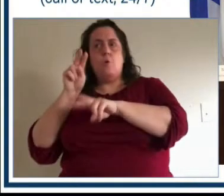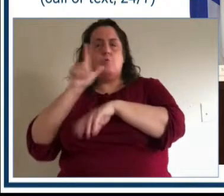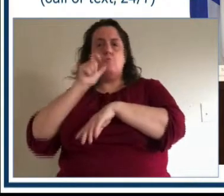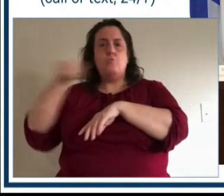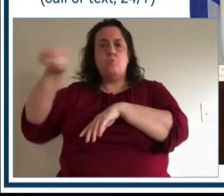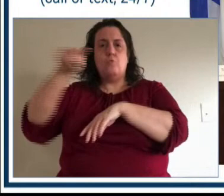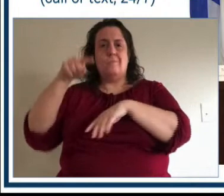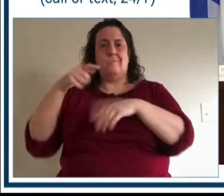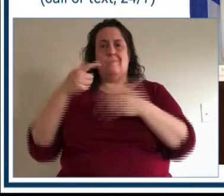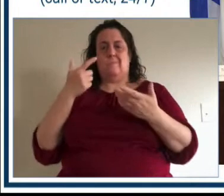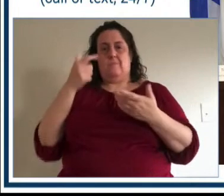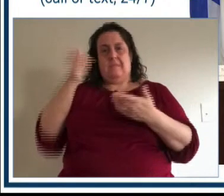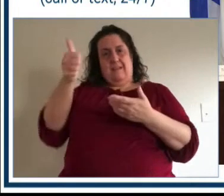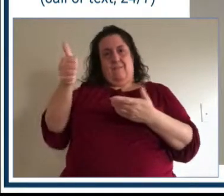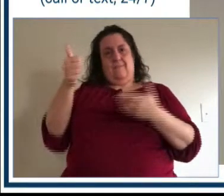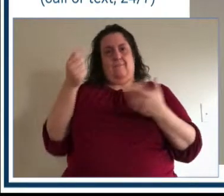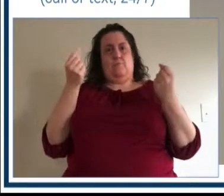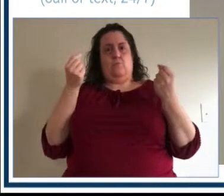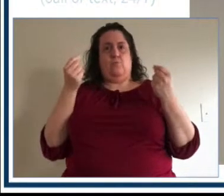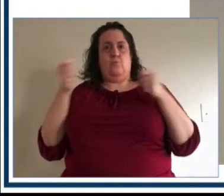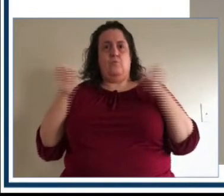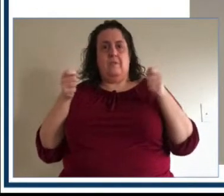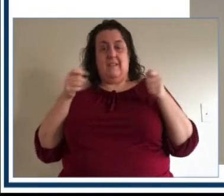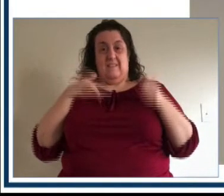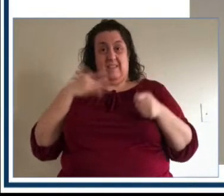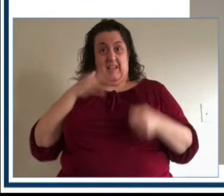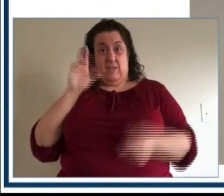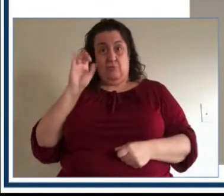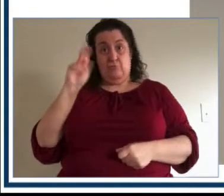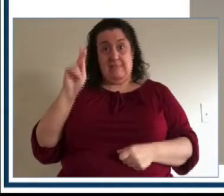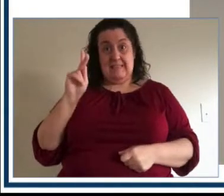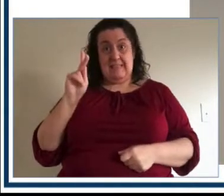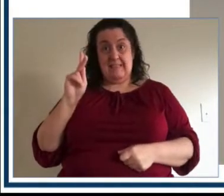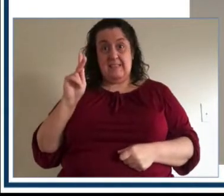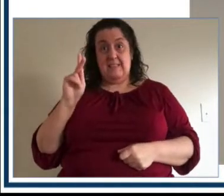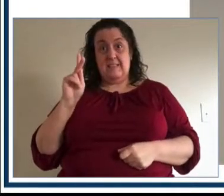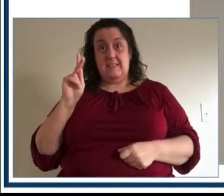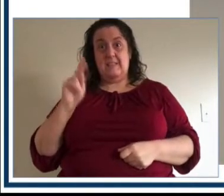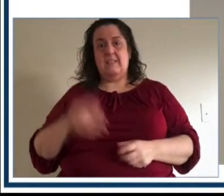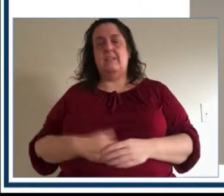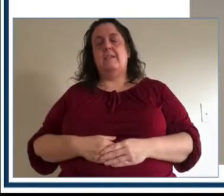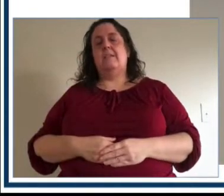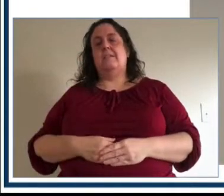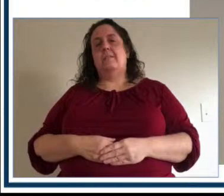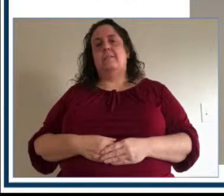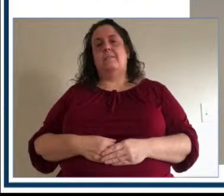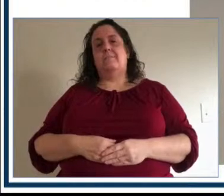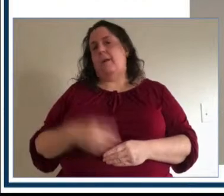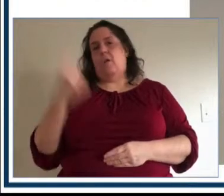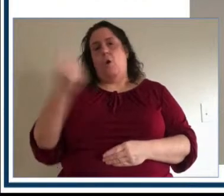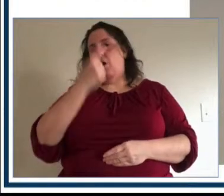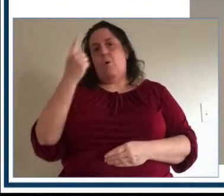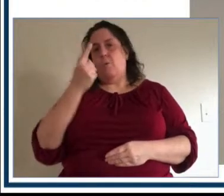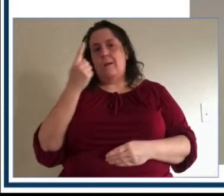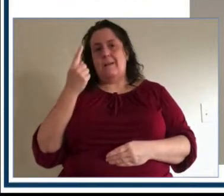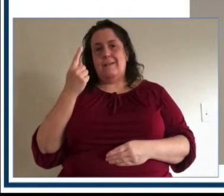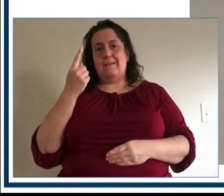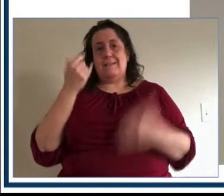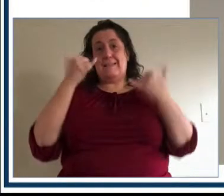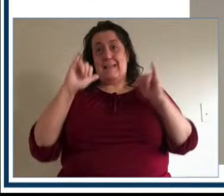Well, I would, there is some risk there, but the onus has always been on the individual. Even if they get a multiple calls from public